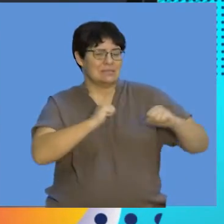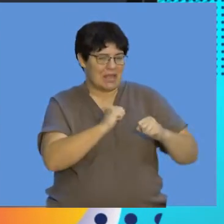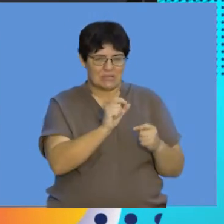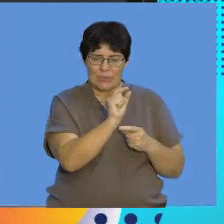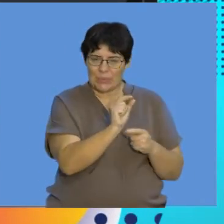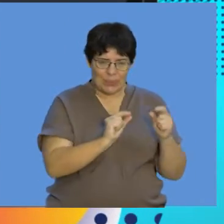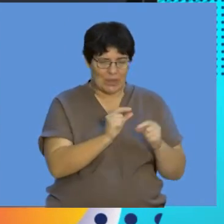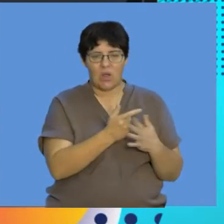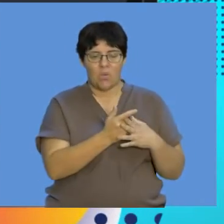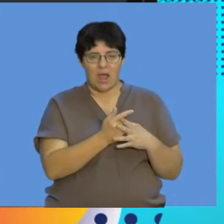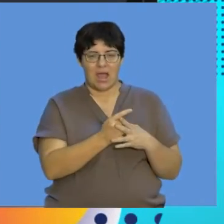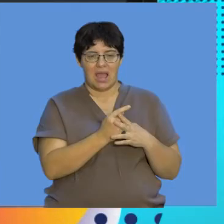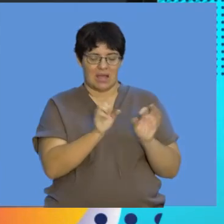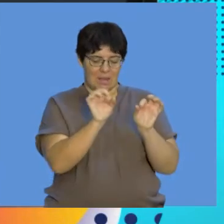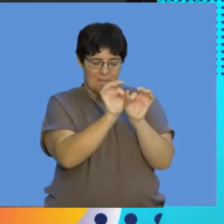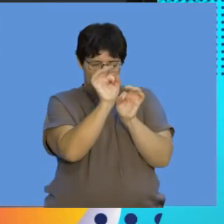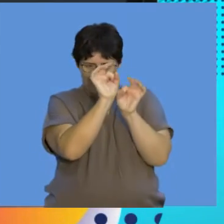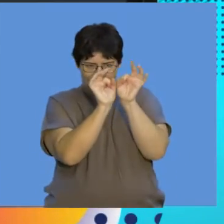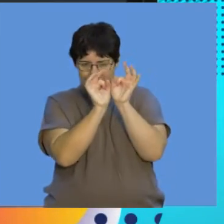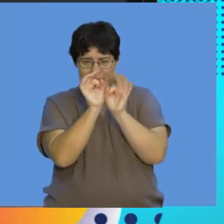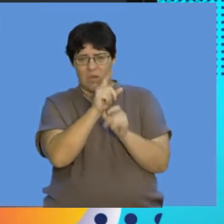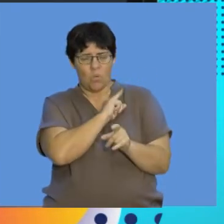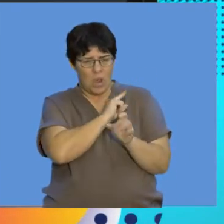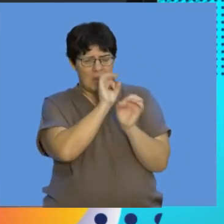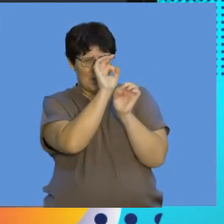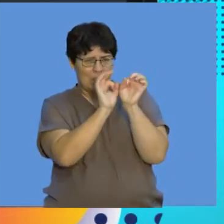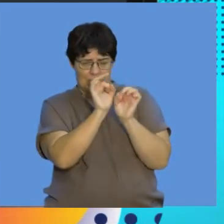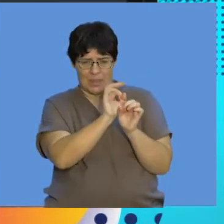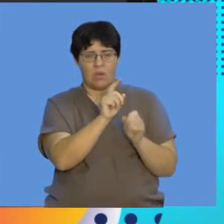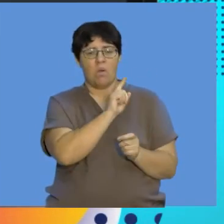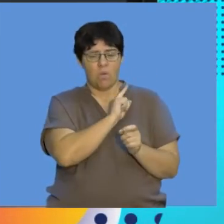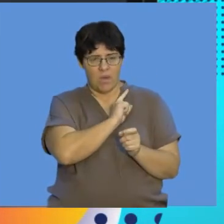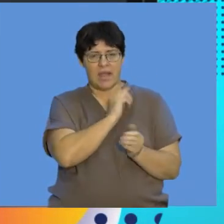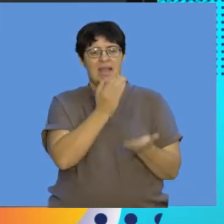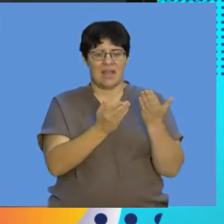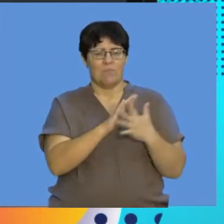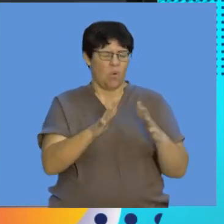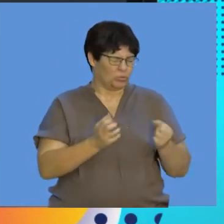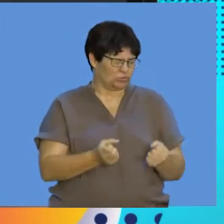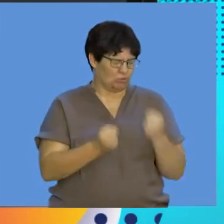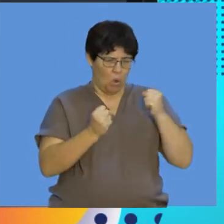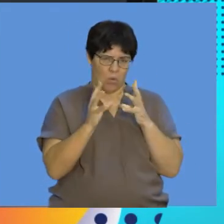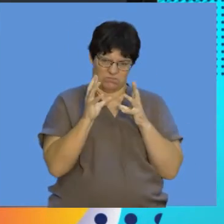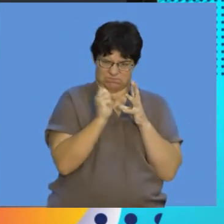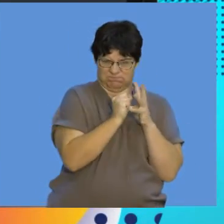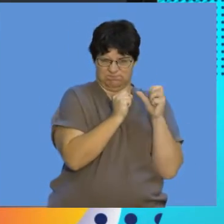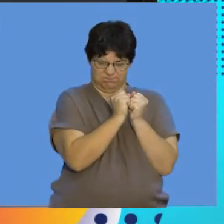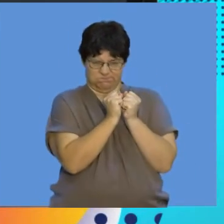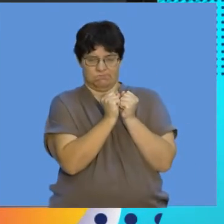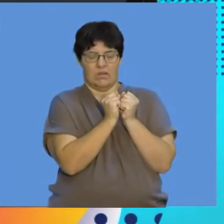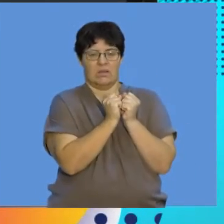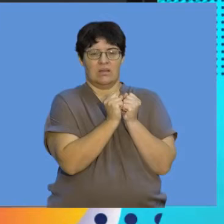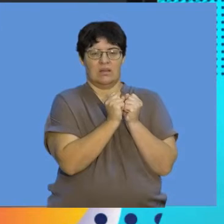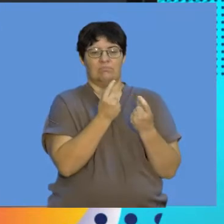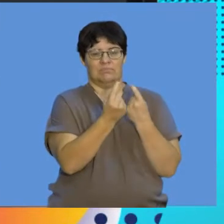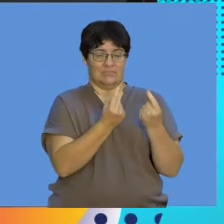Because these particles are closely packed. Why are they closely packed? Because there are comparatively stronger forces that exist between